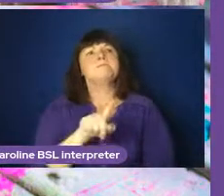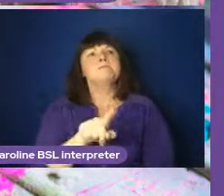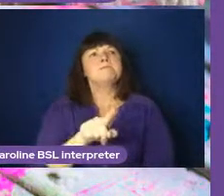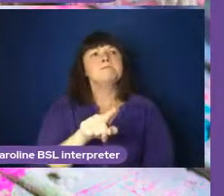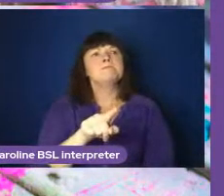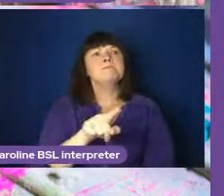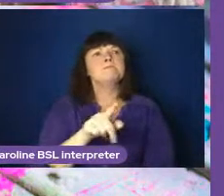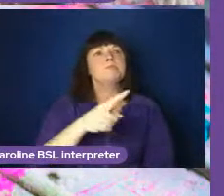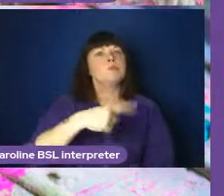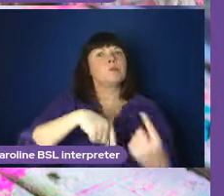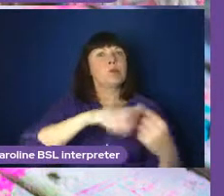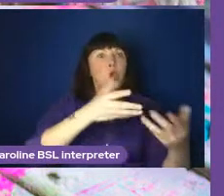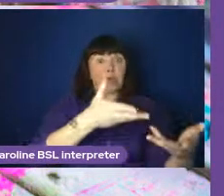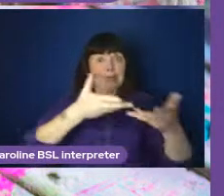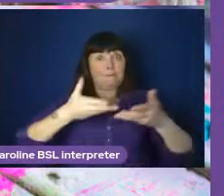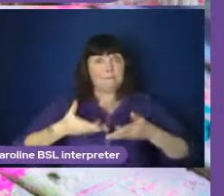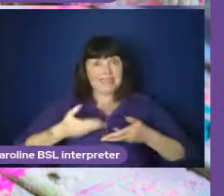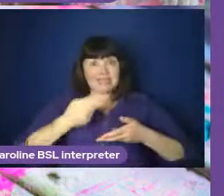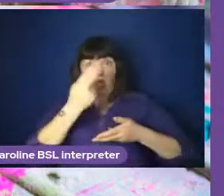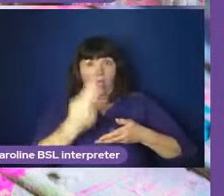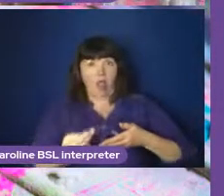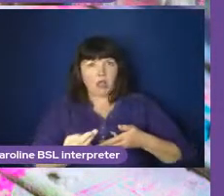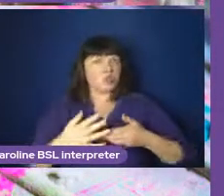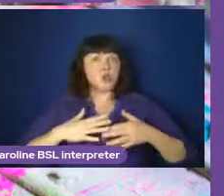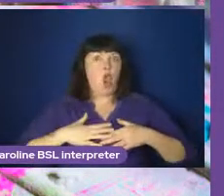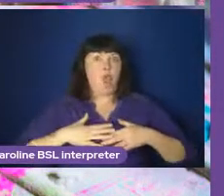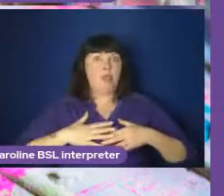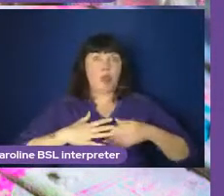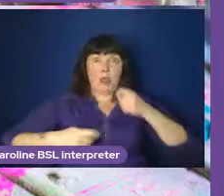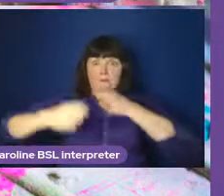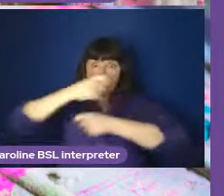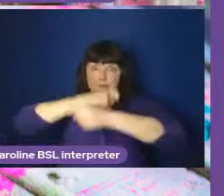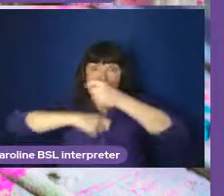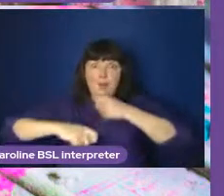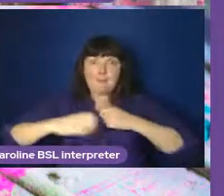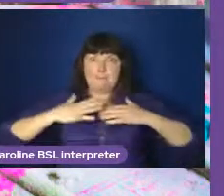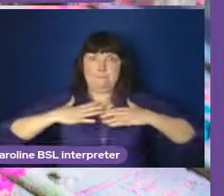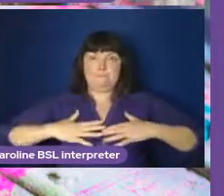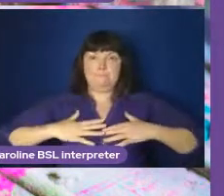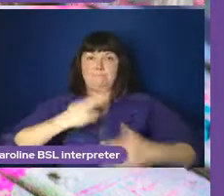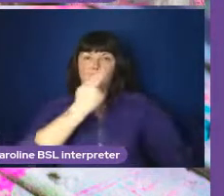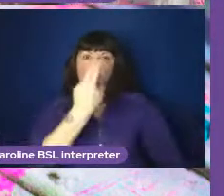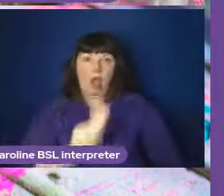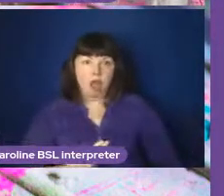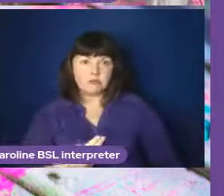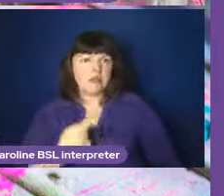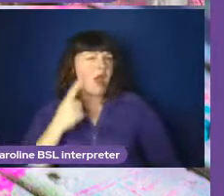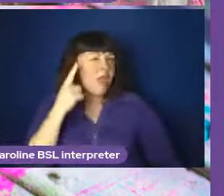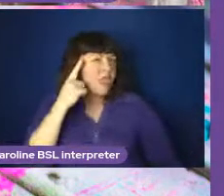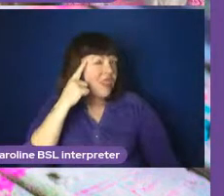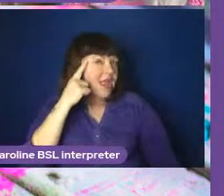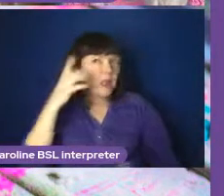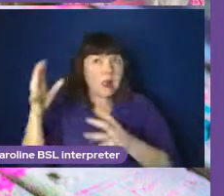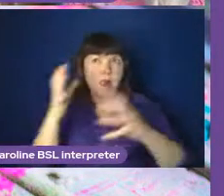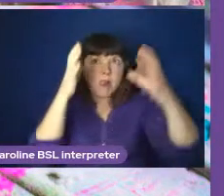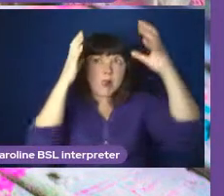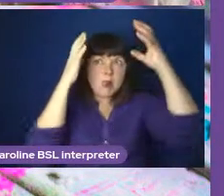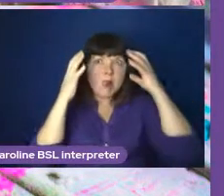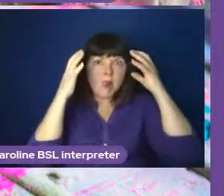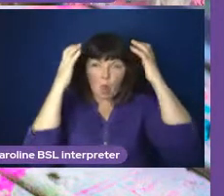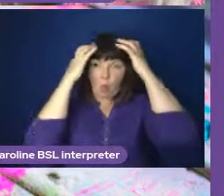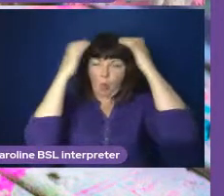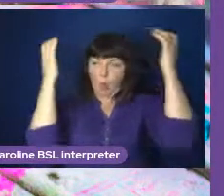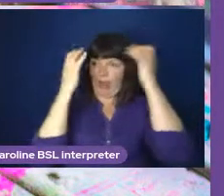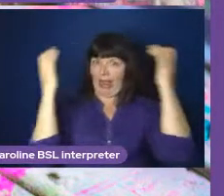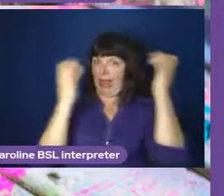to be the art. So that's why it's taking them a bit longer. I think there may be wigs involved, but it'll definitely